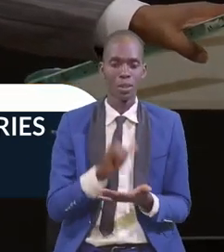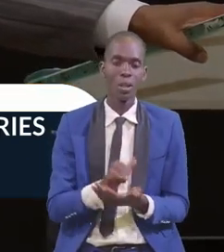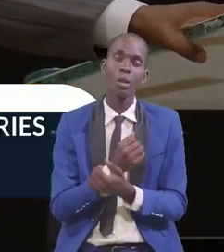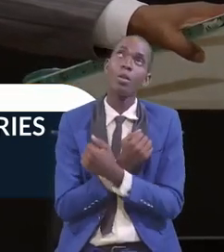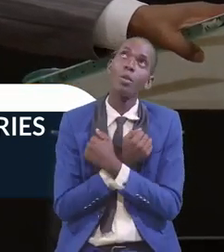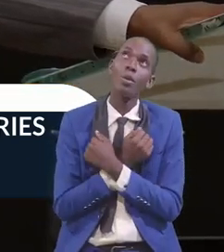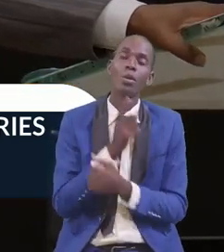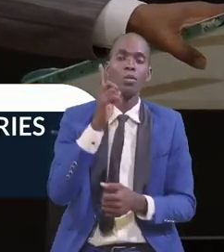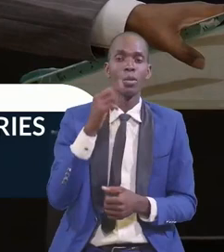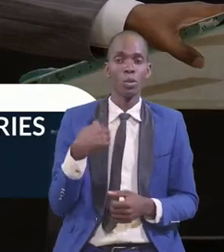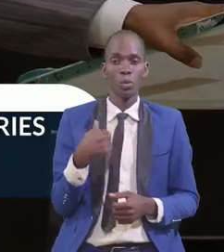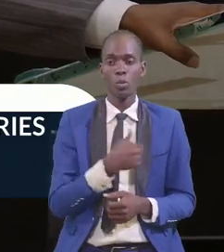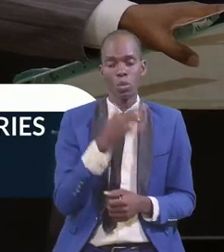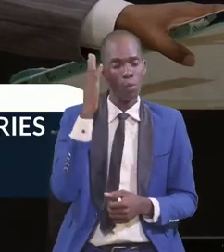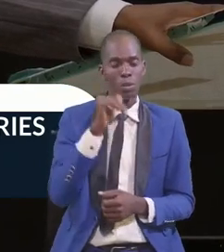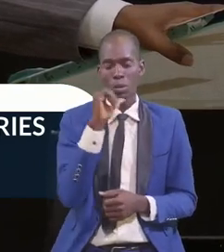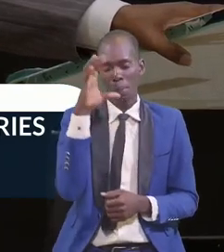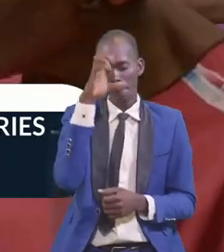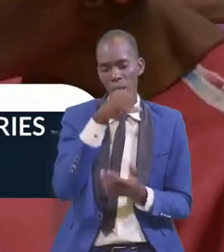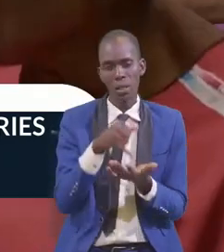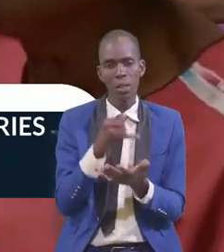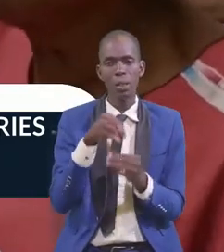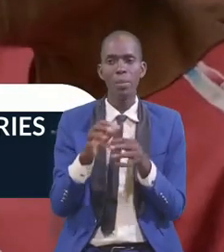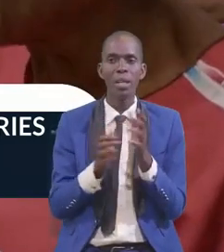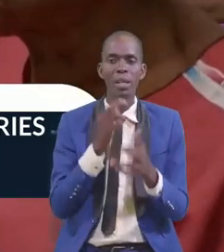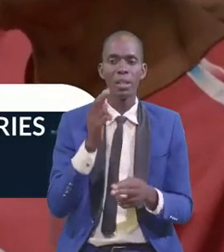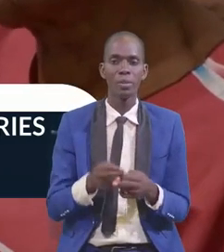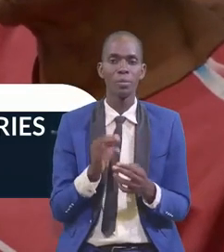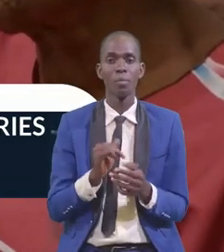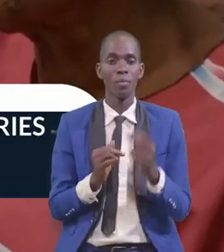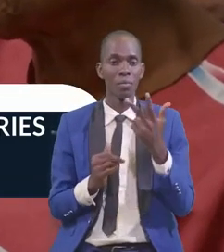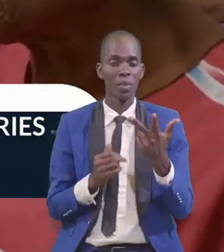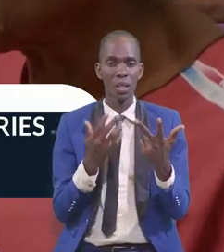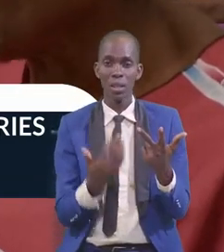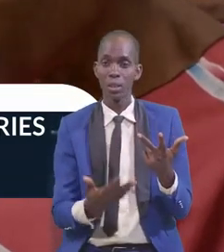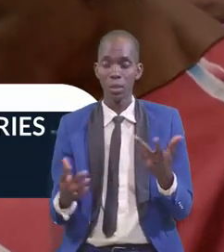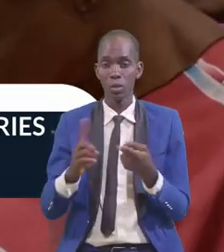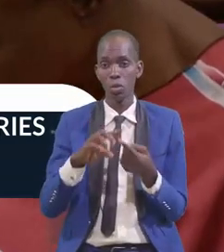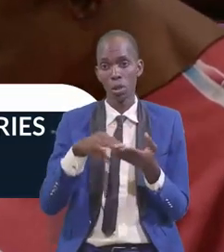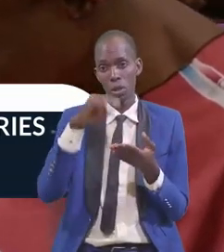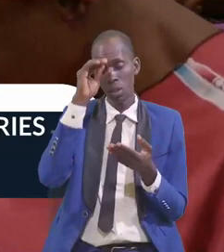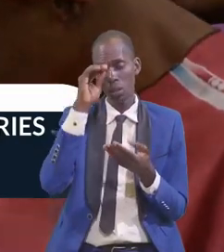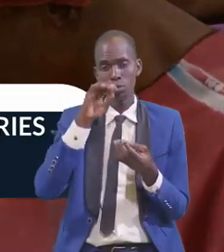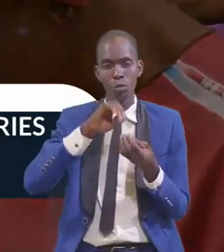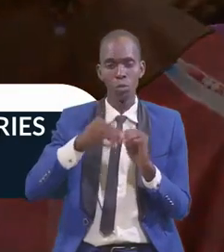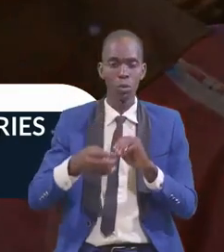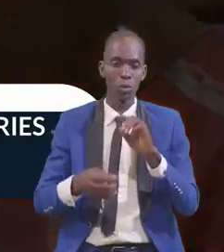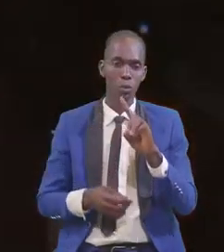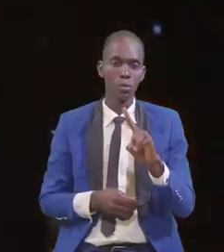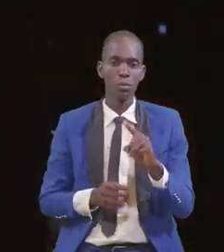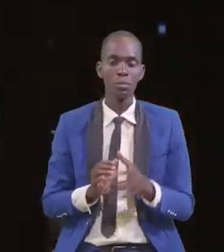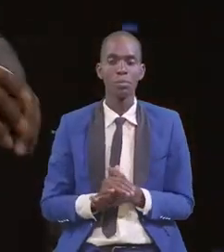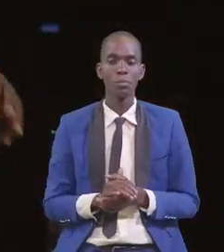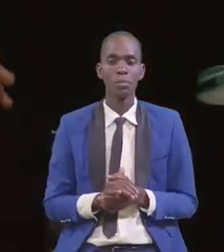him. Will not miss it in Jesus' name. Three things we're looking at. Number one,